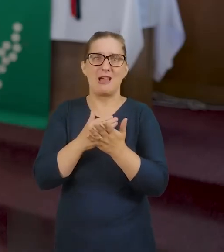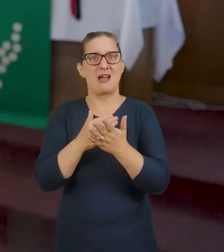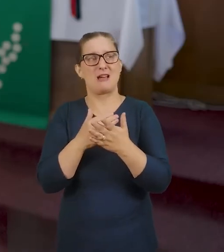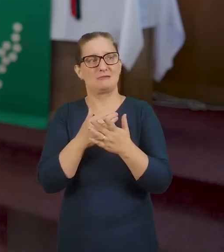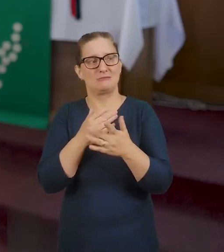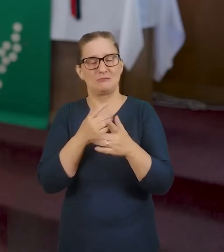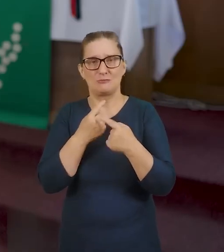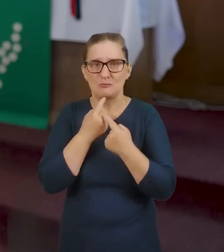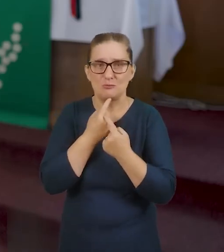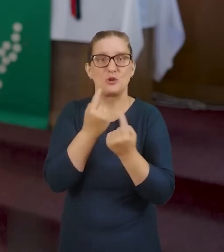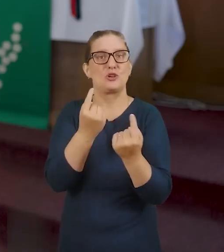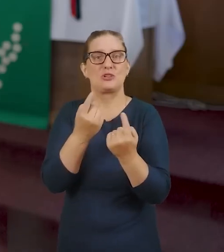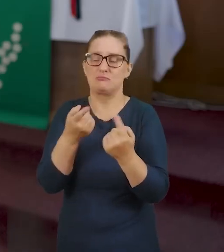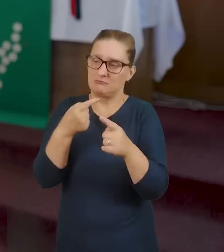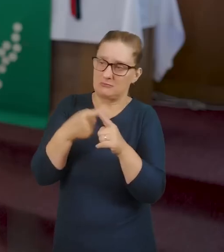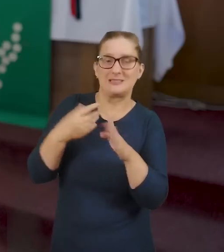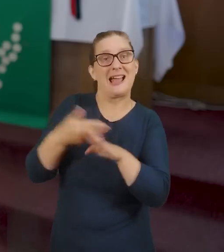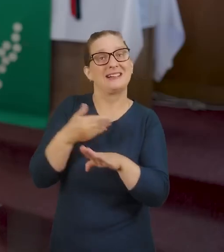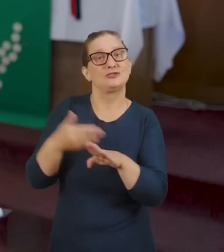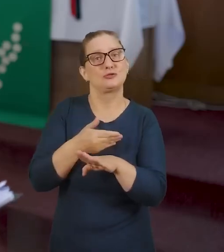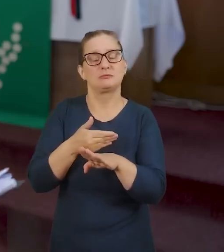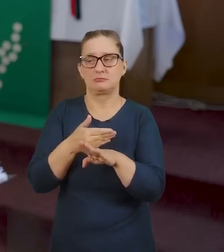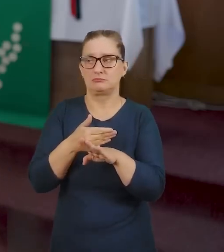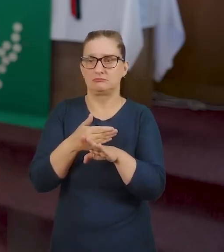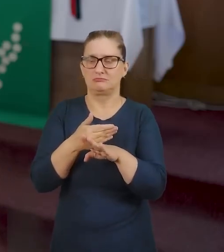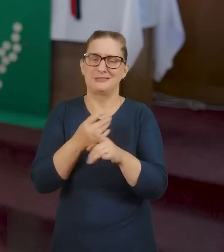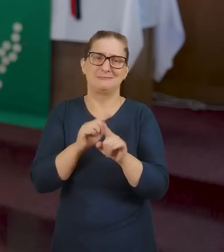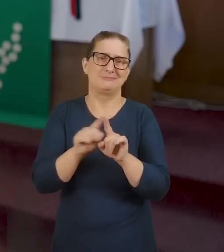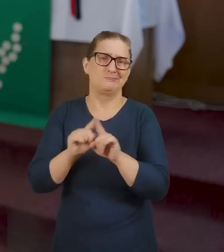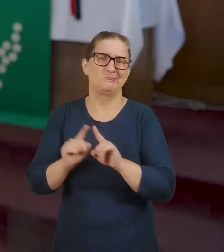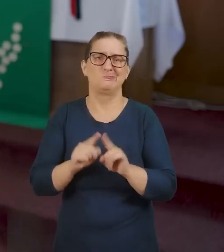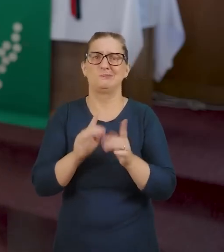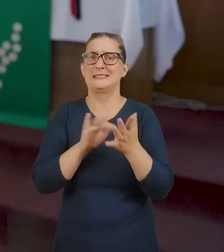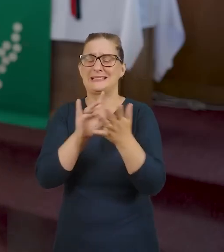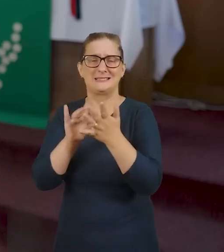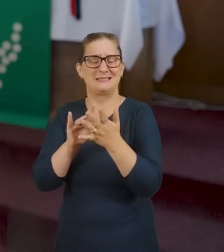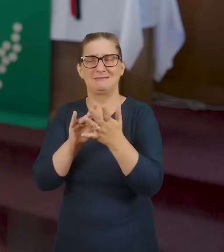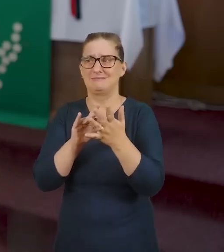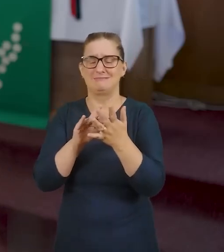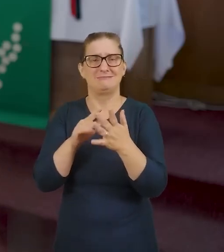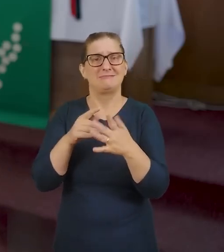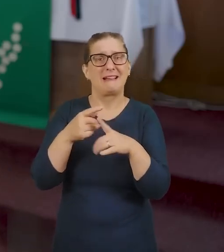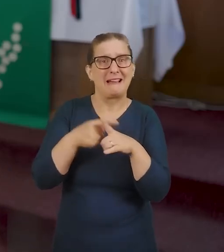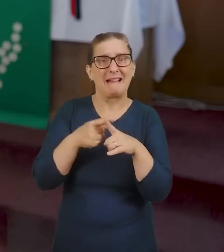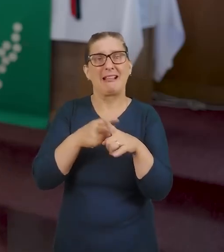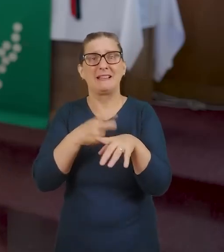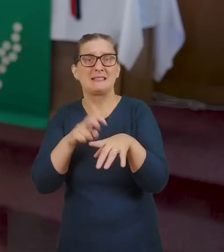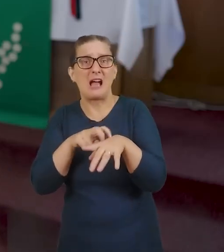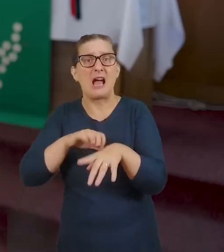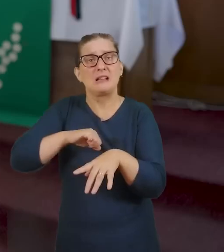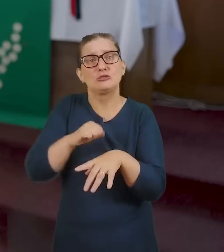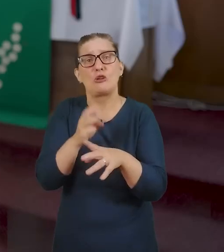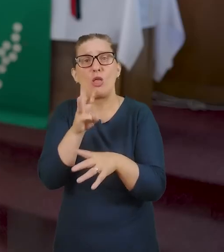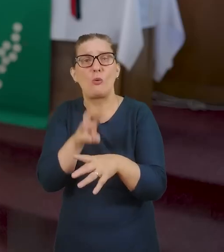in words and action. There are several Church Army centres of mission across England, Scotland, Ireland